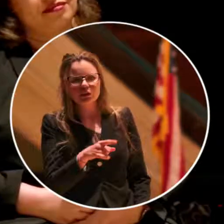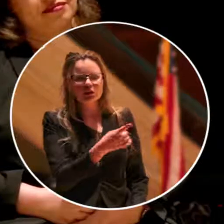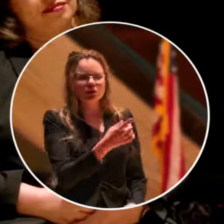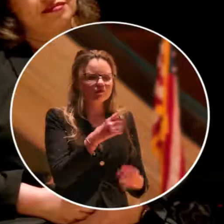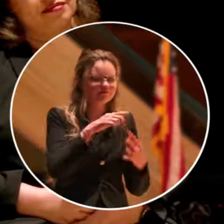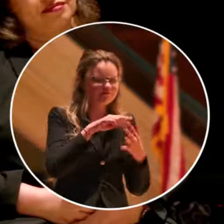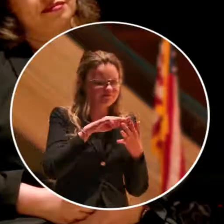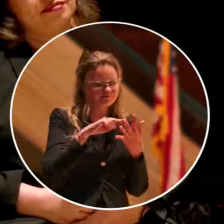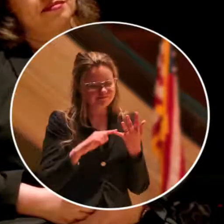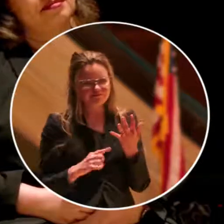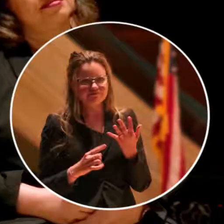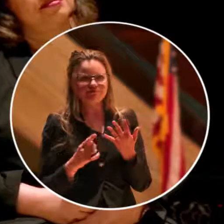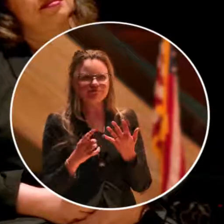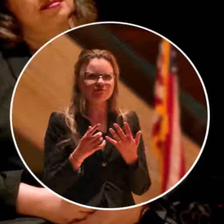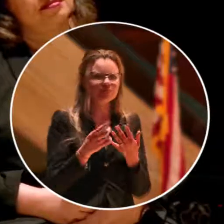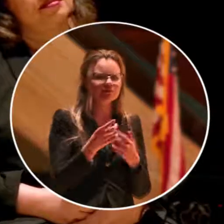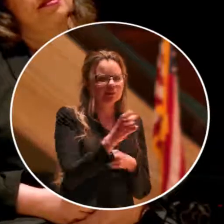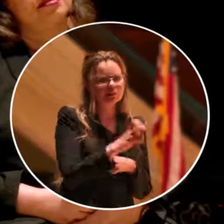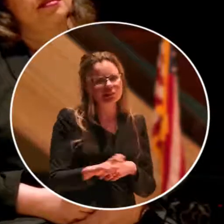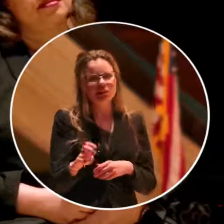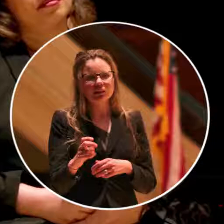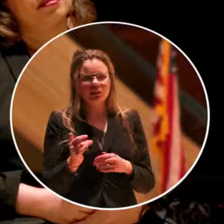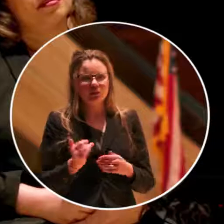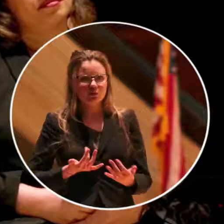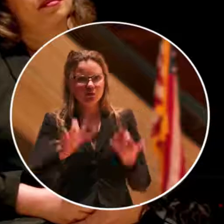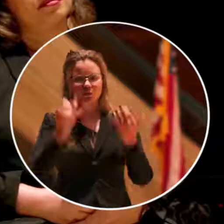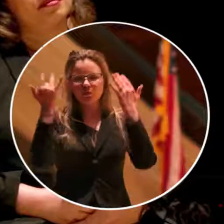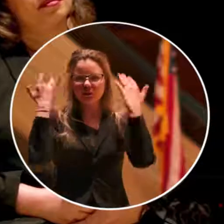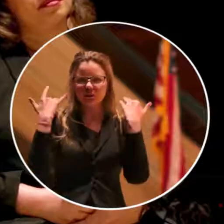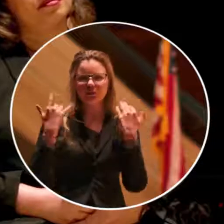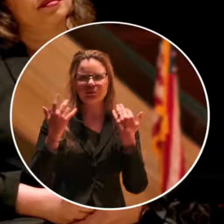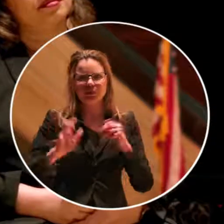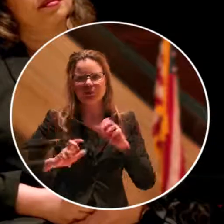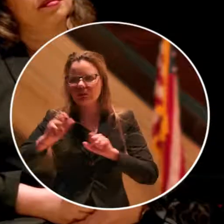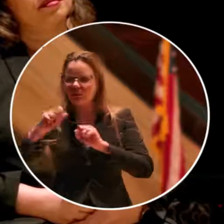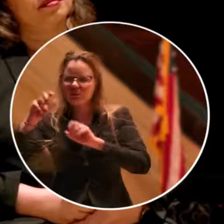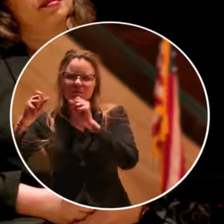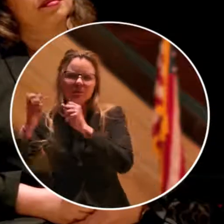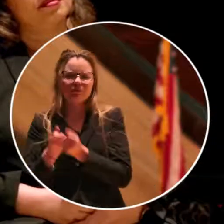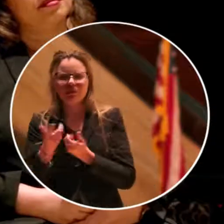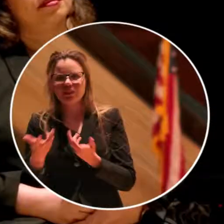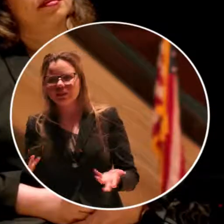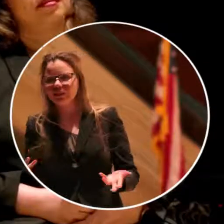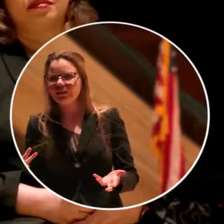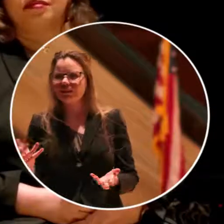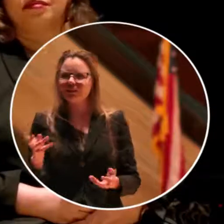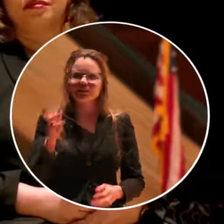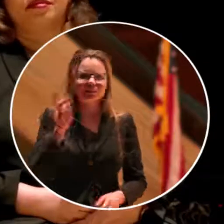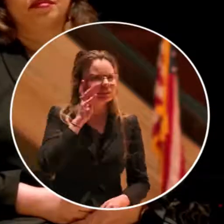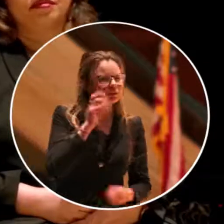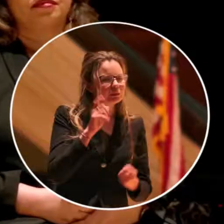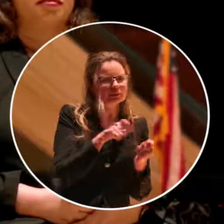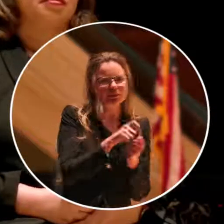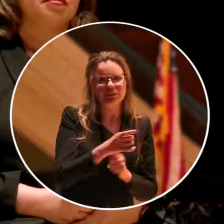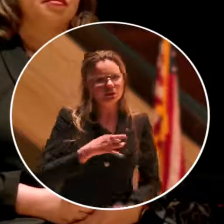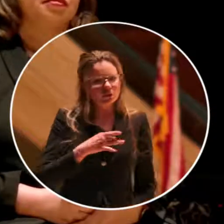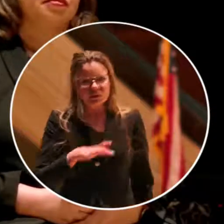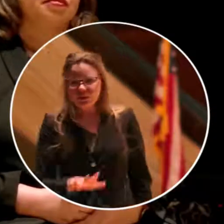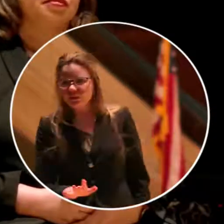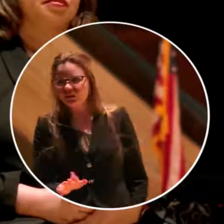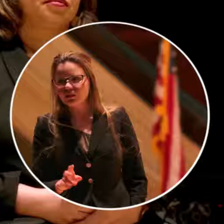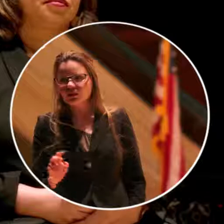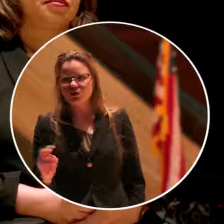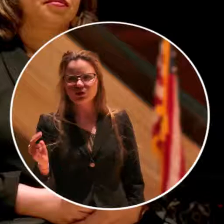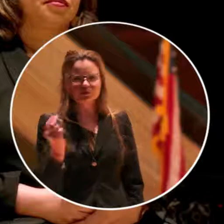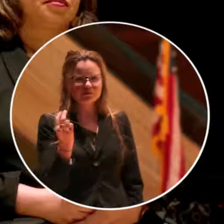during transitions and when overstimulated, that she was climbing everything and didn't like certain sounds. She looked